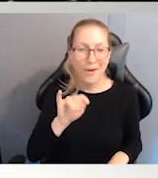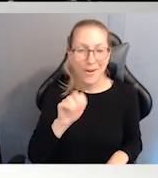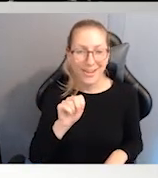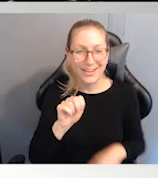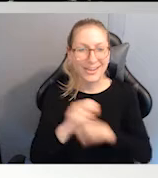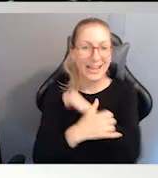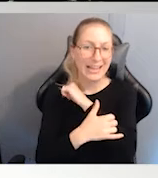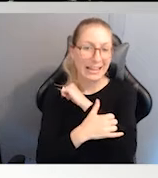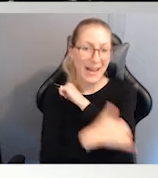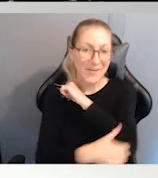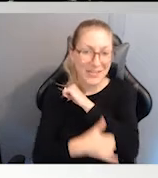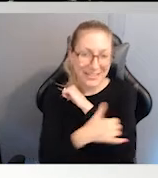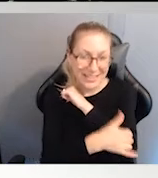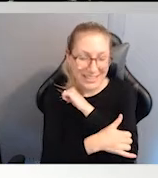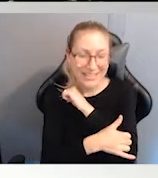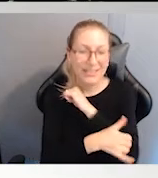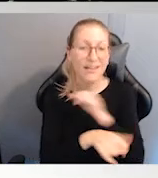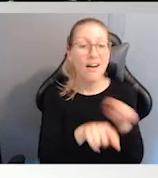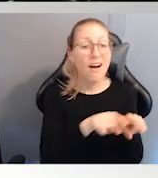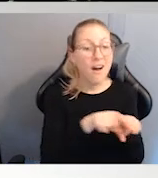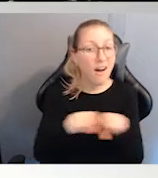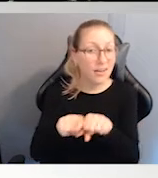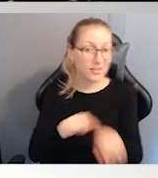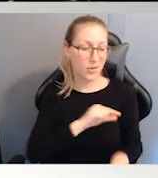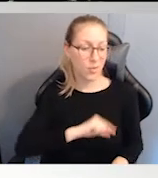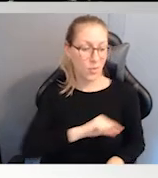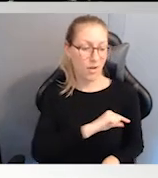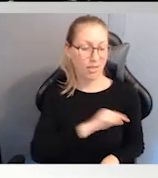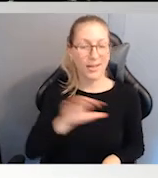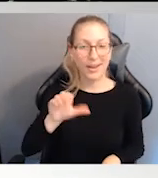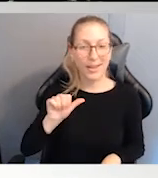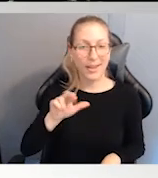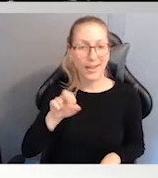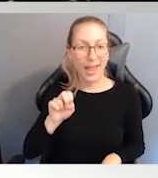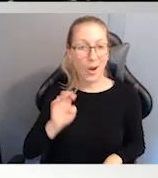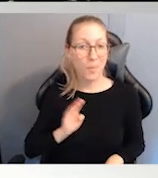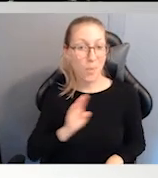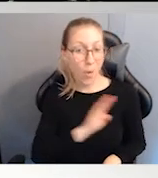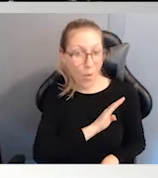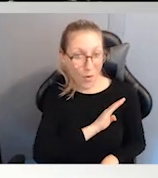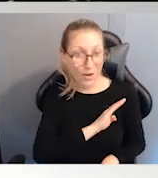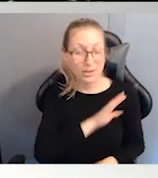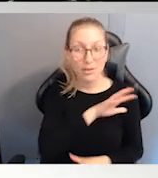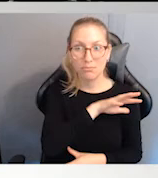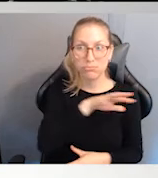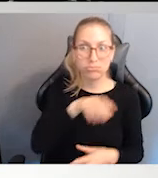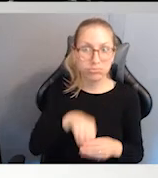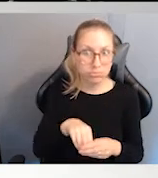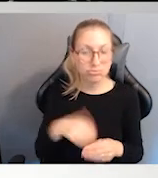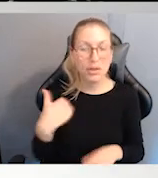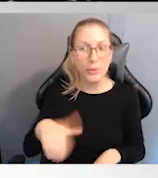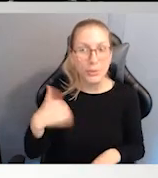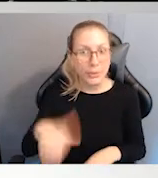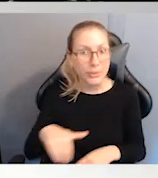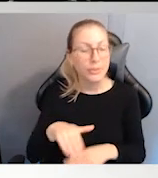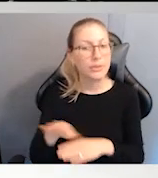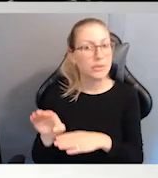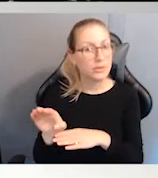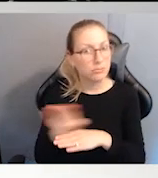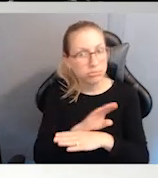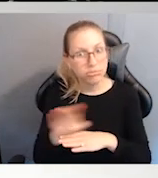disadvantaged, and I'm also on the Quality Care Board. So I'm very, very, very busy. And one more